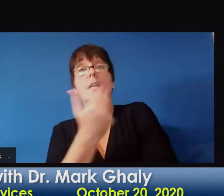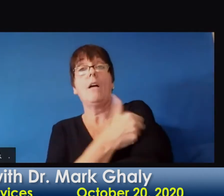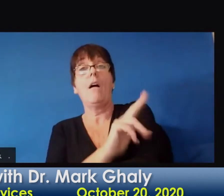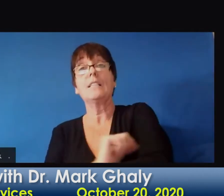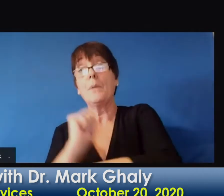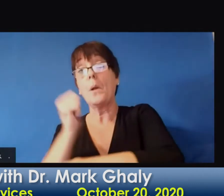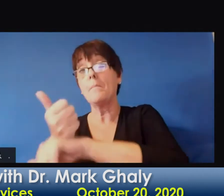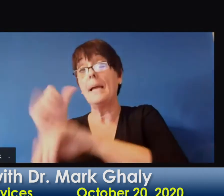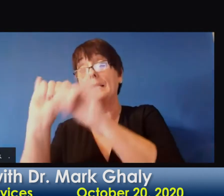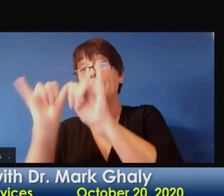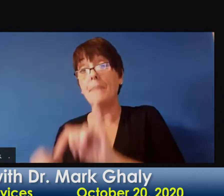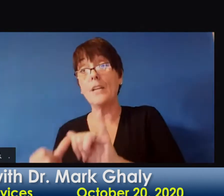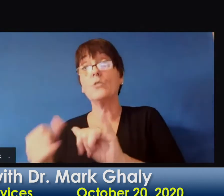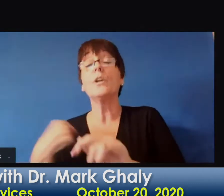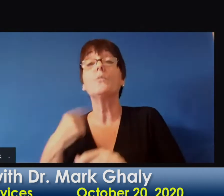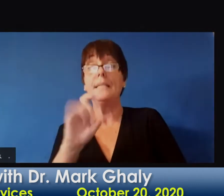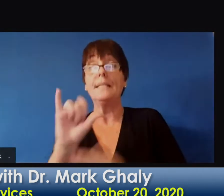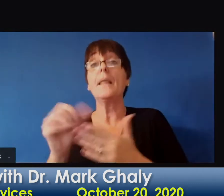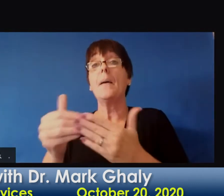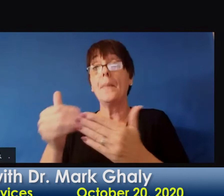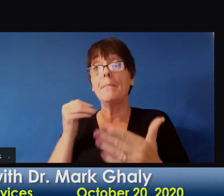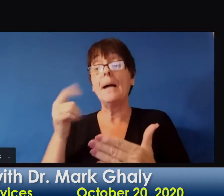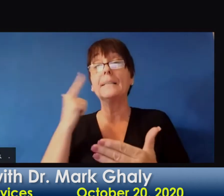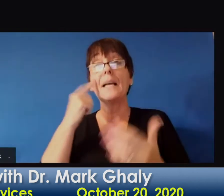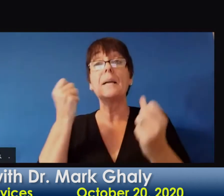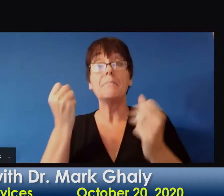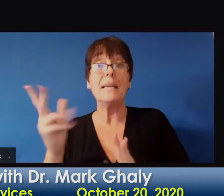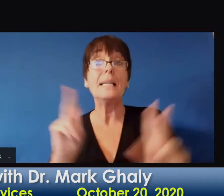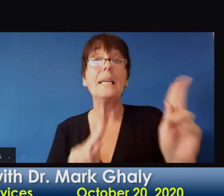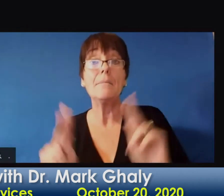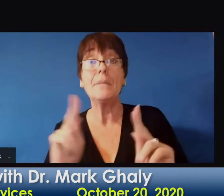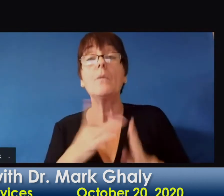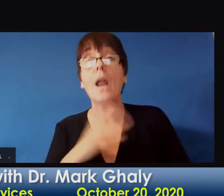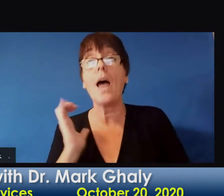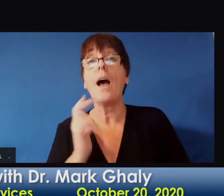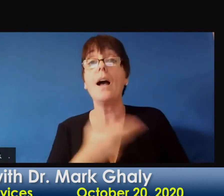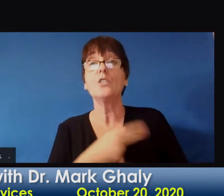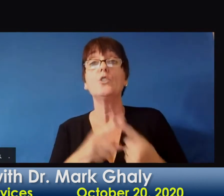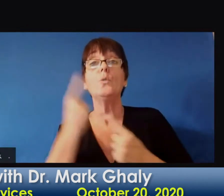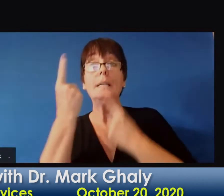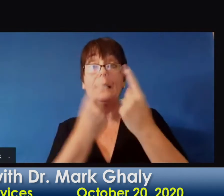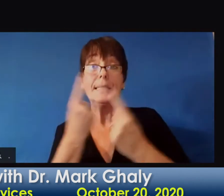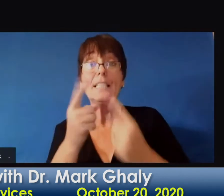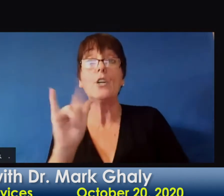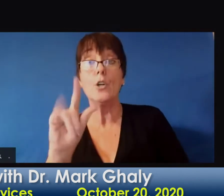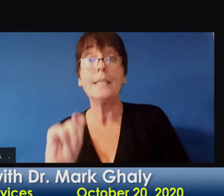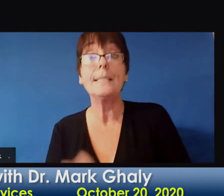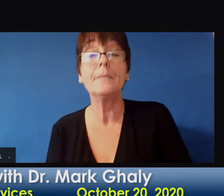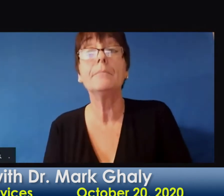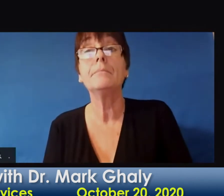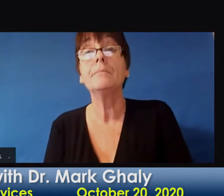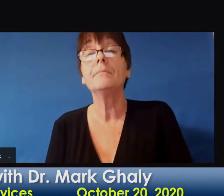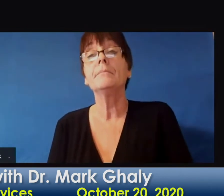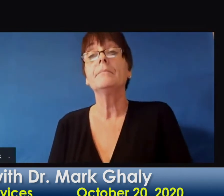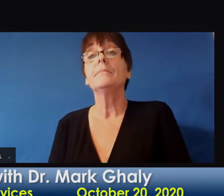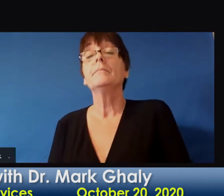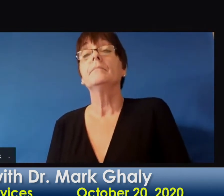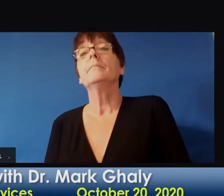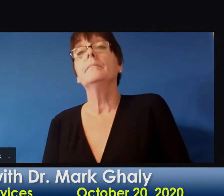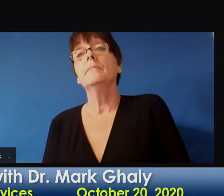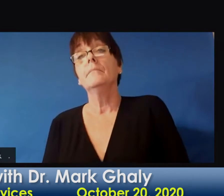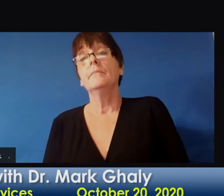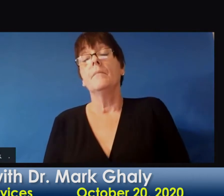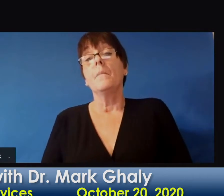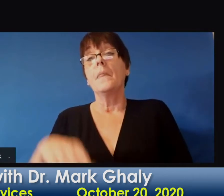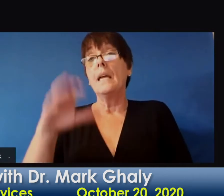metric as we did in the past and as I think many people would like us to consider doing. Spencer Castillo, Voice of